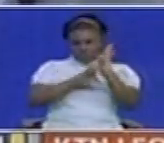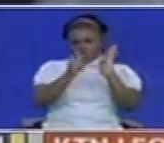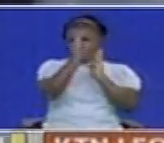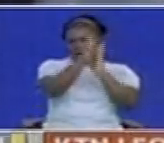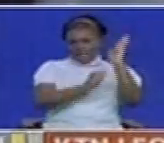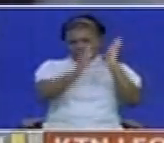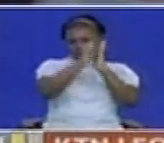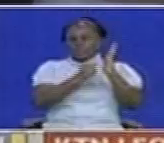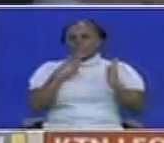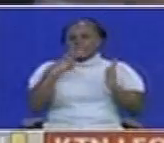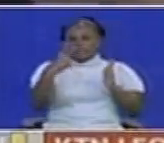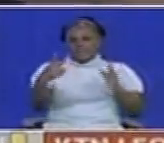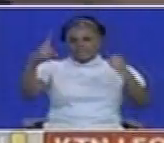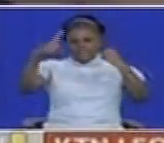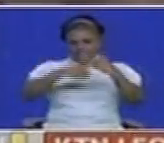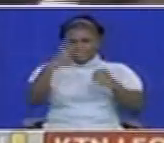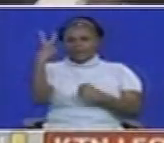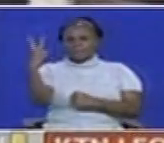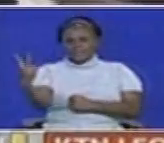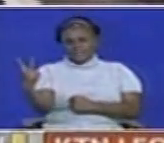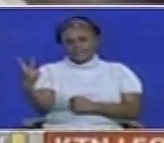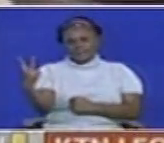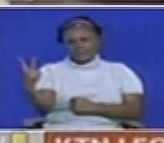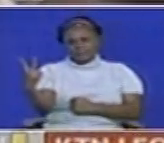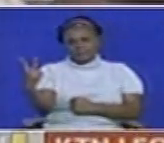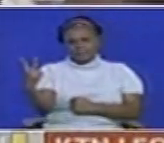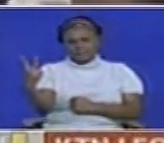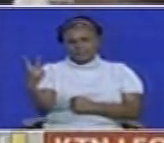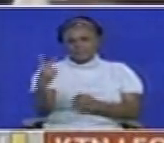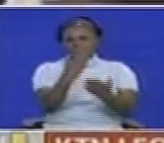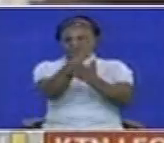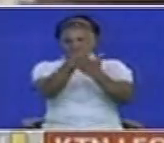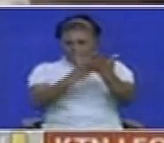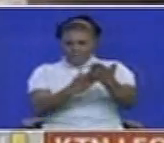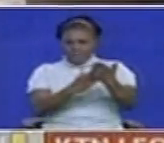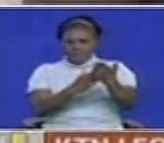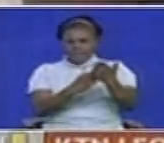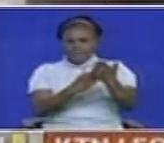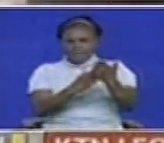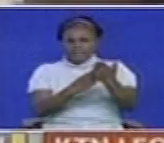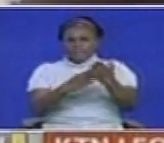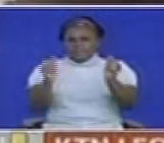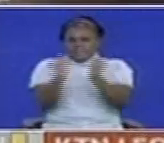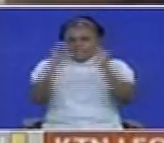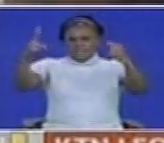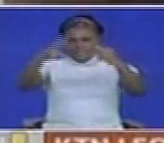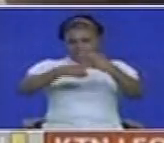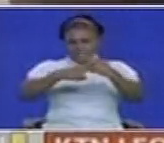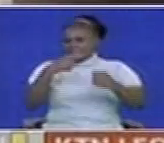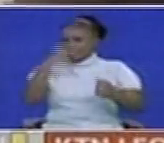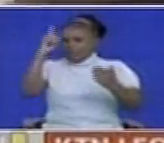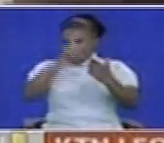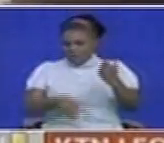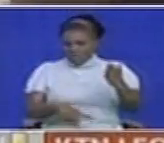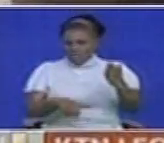namba 262 sub section 17 kinasema